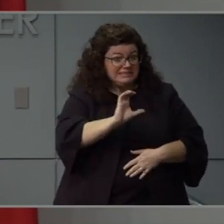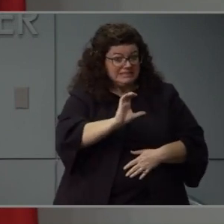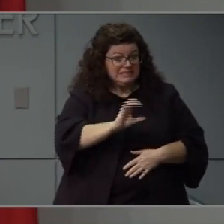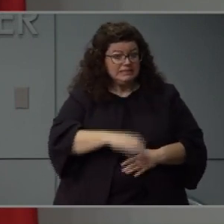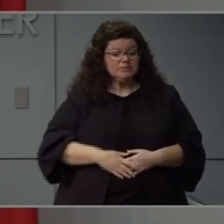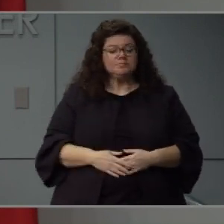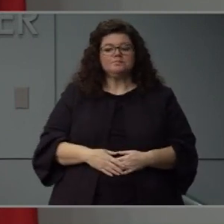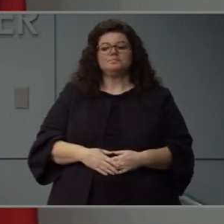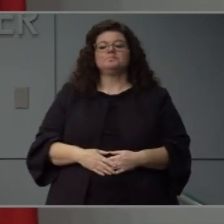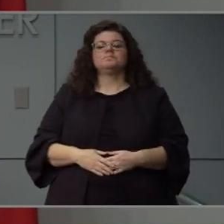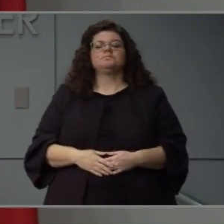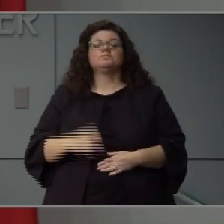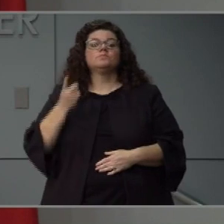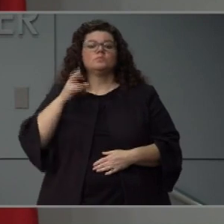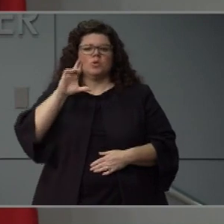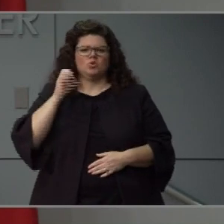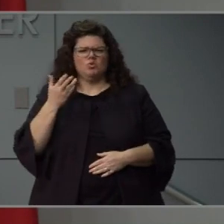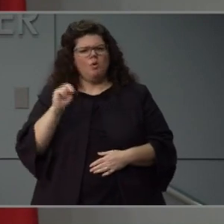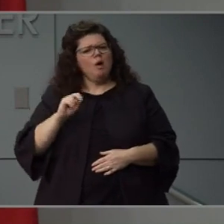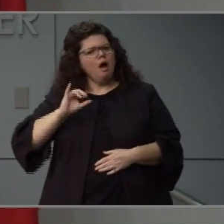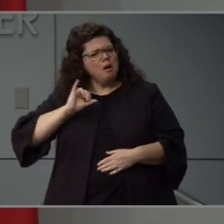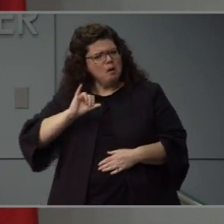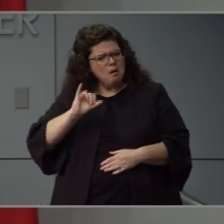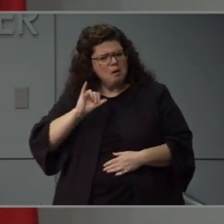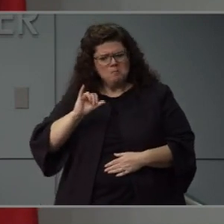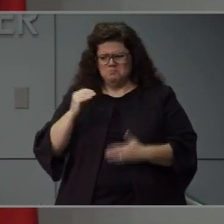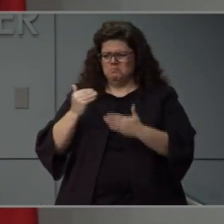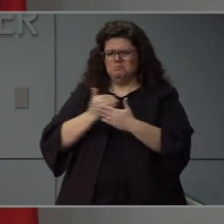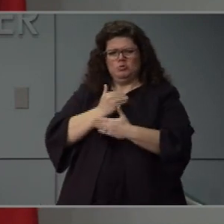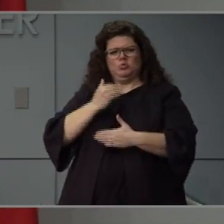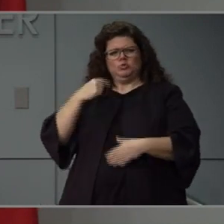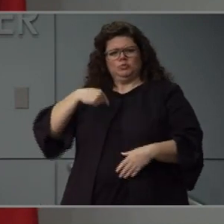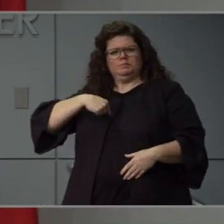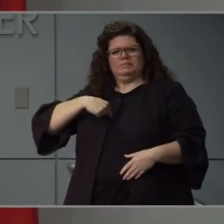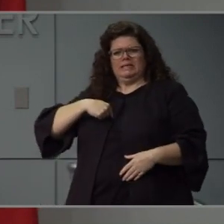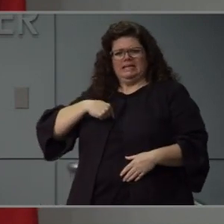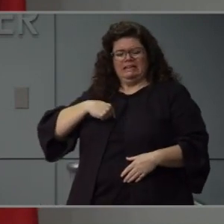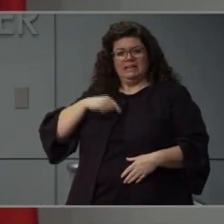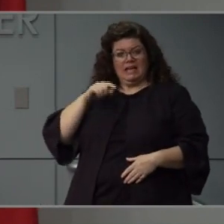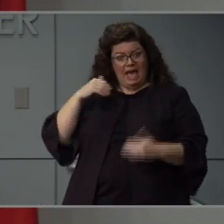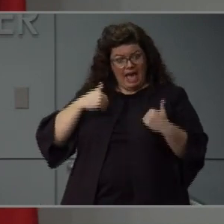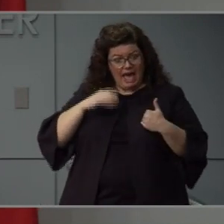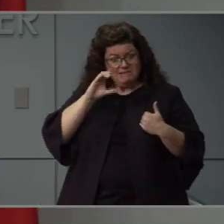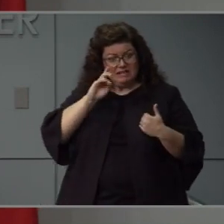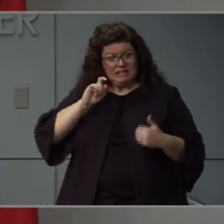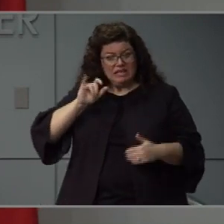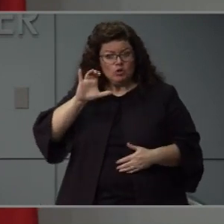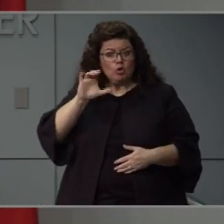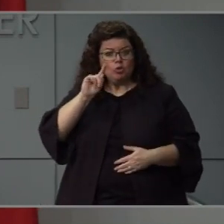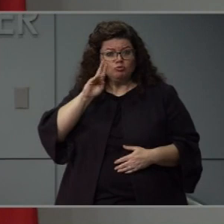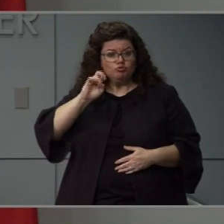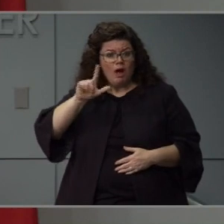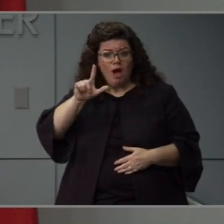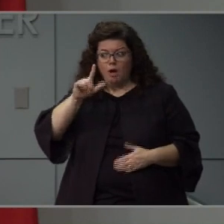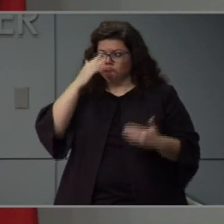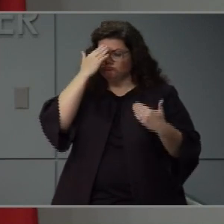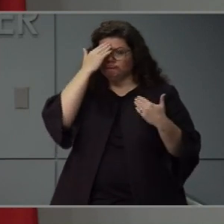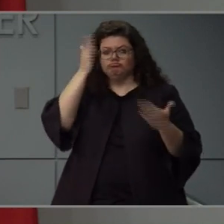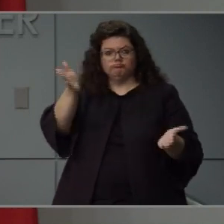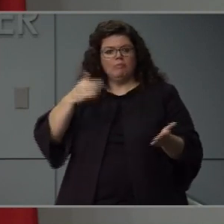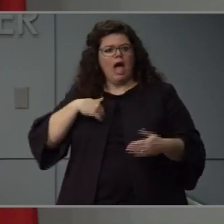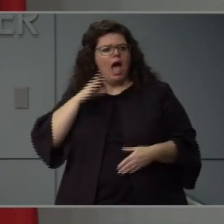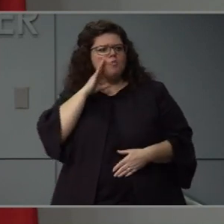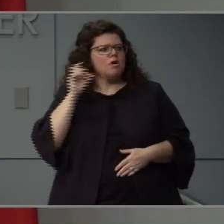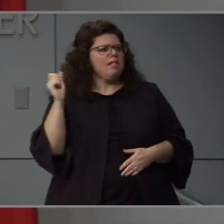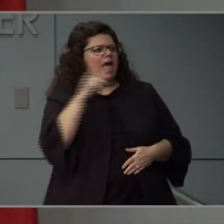any clinical trials related to IV vitamin C, but I will check back with our head of pharmacy